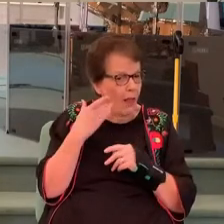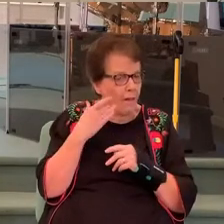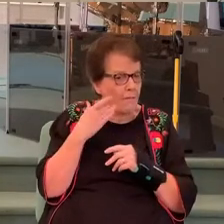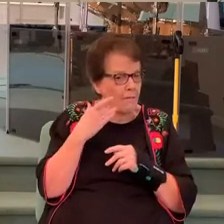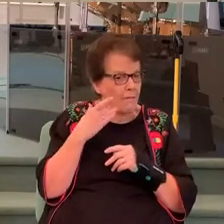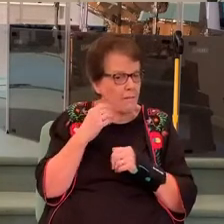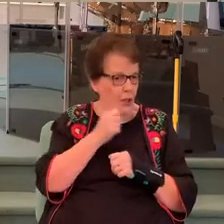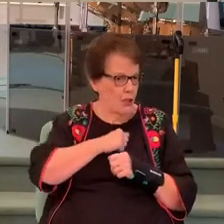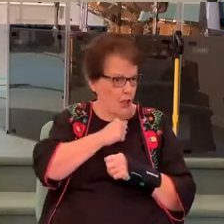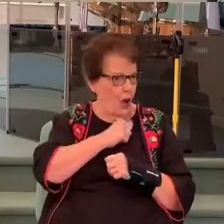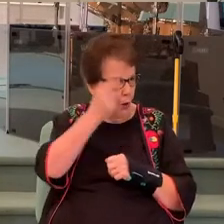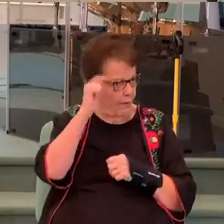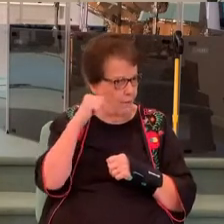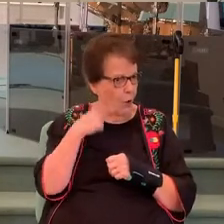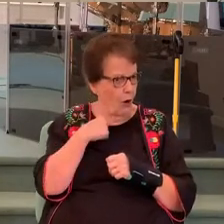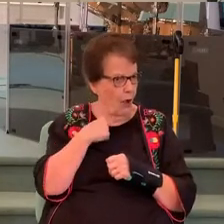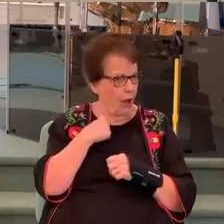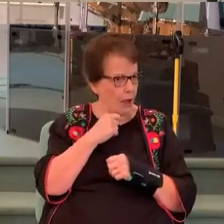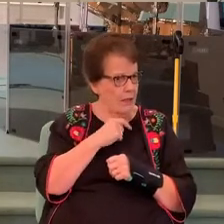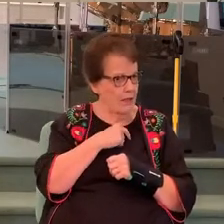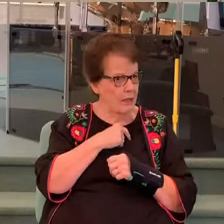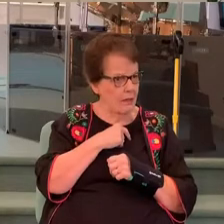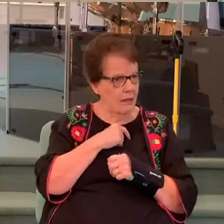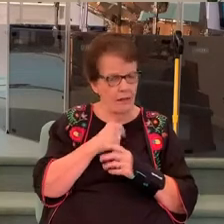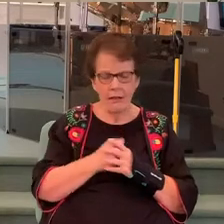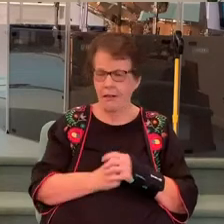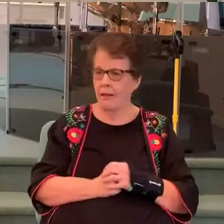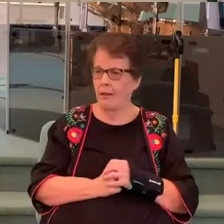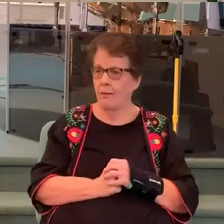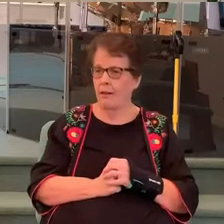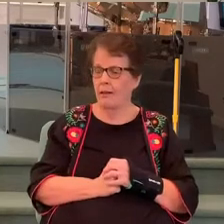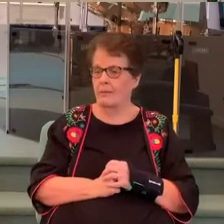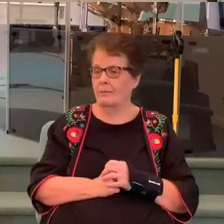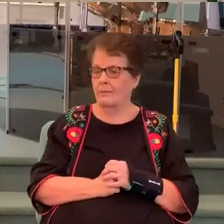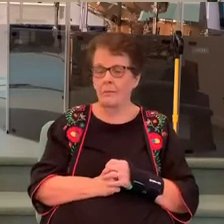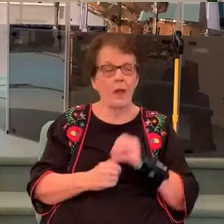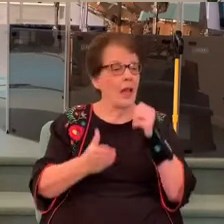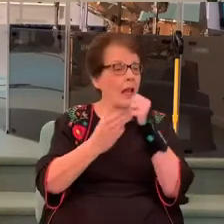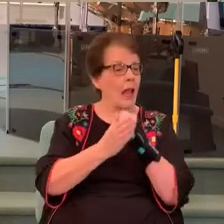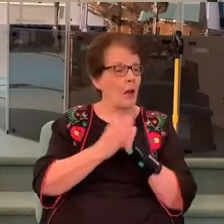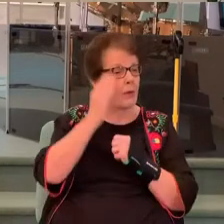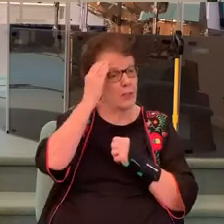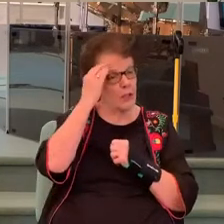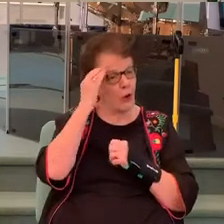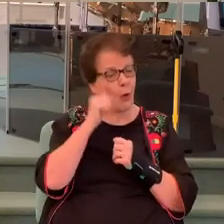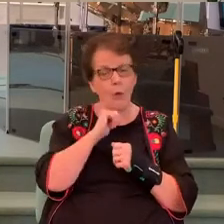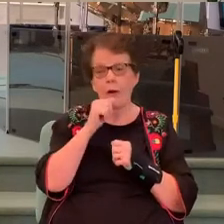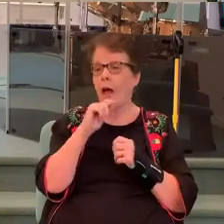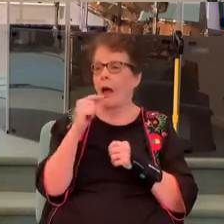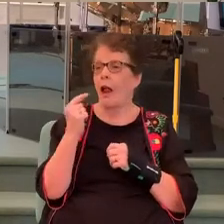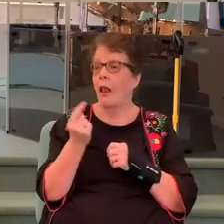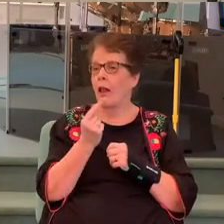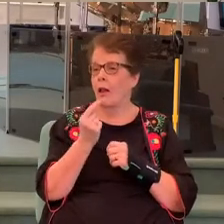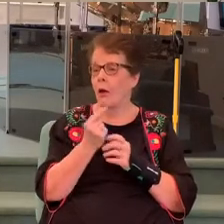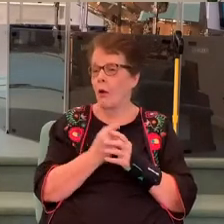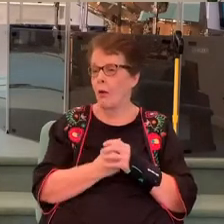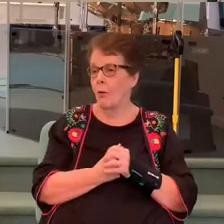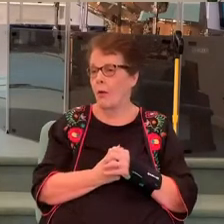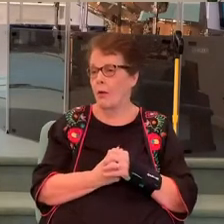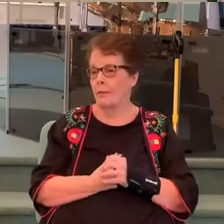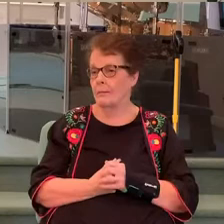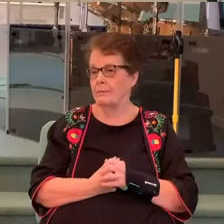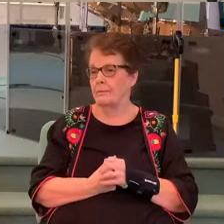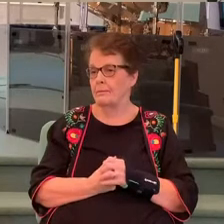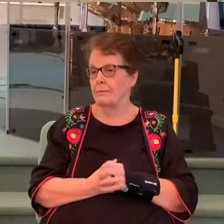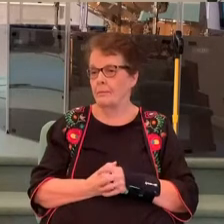better about ourselves and make us remember that we're not alone in our pity, right? If I'm going through something bad, let me say something so